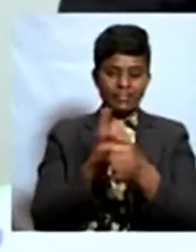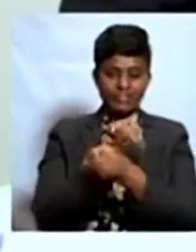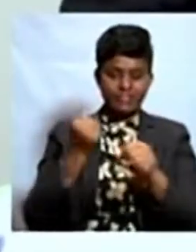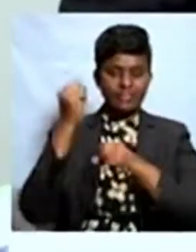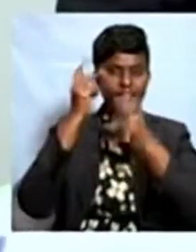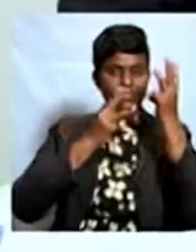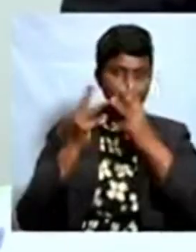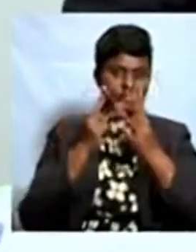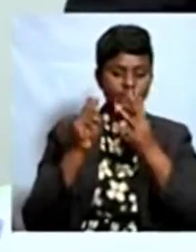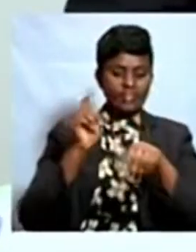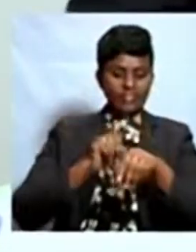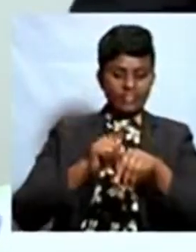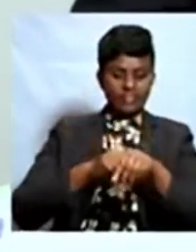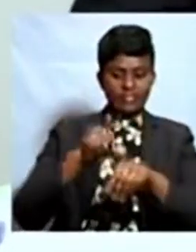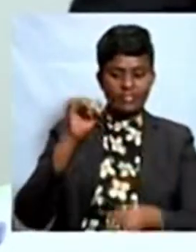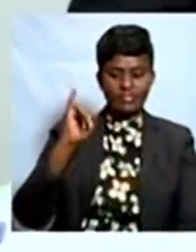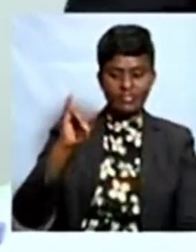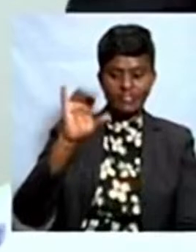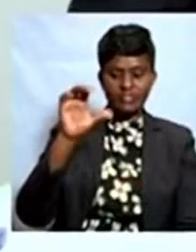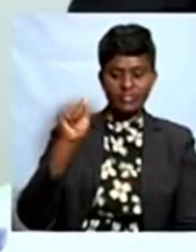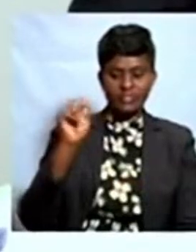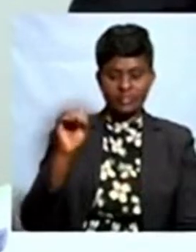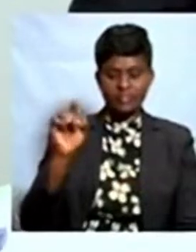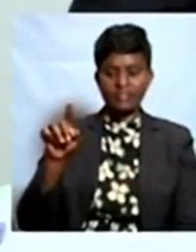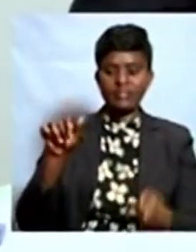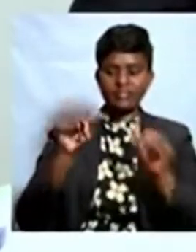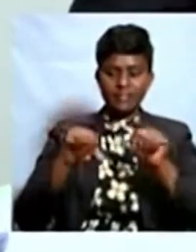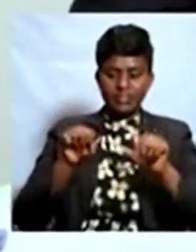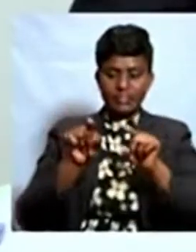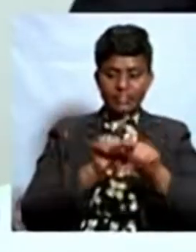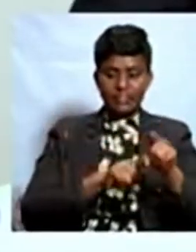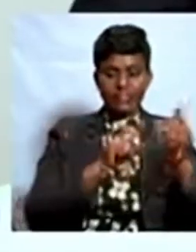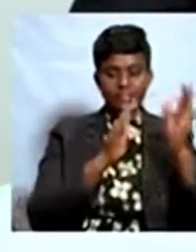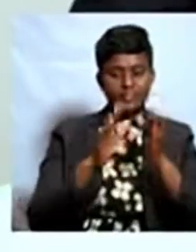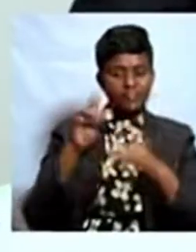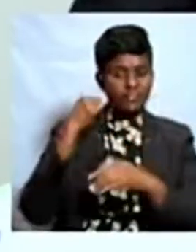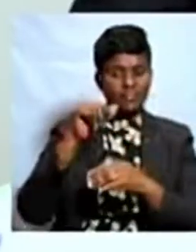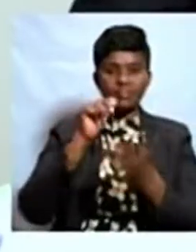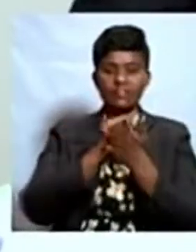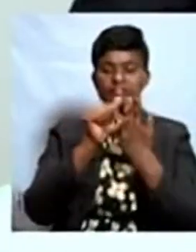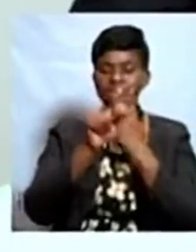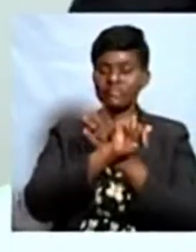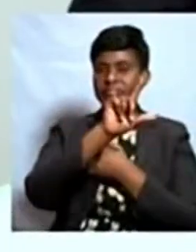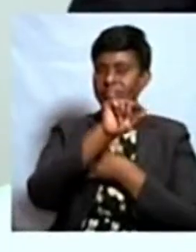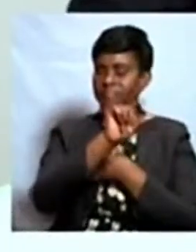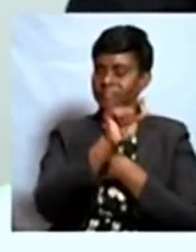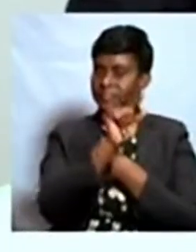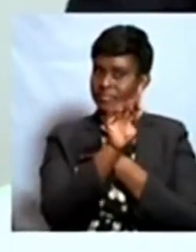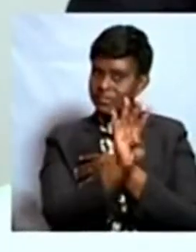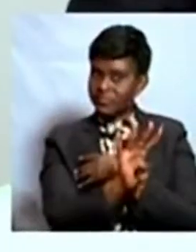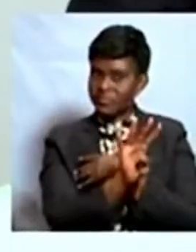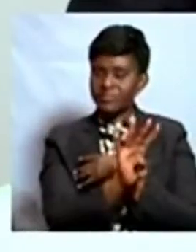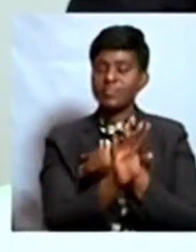concern during the ICAO audit scheduled for August 2024.